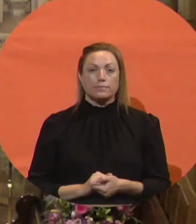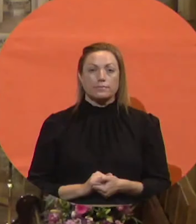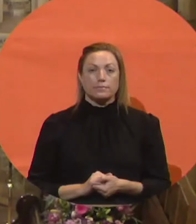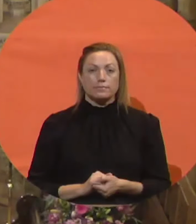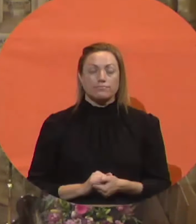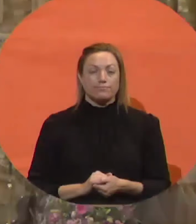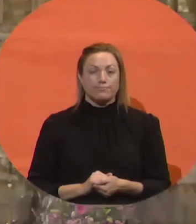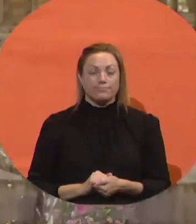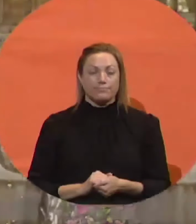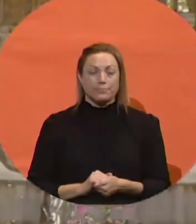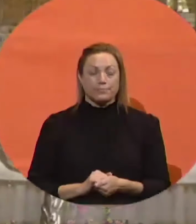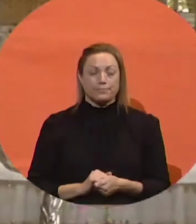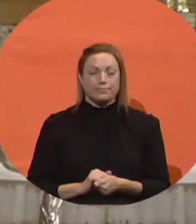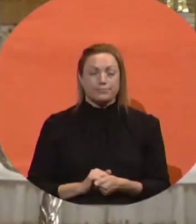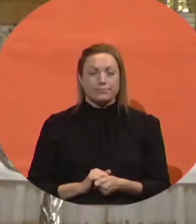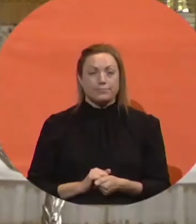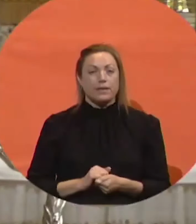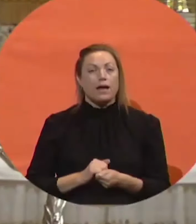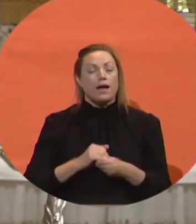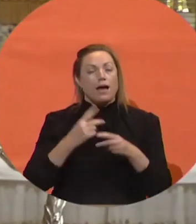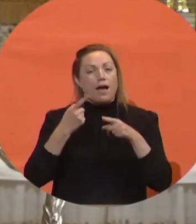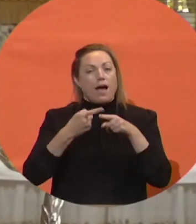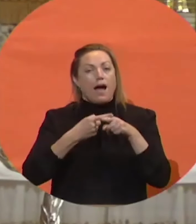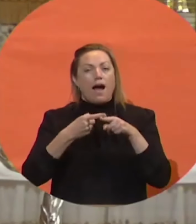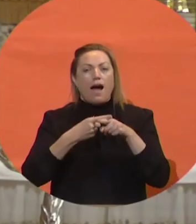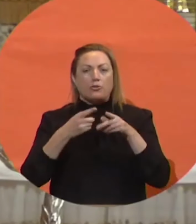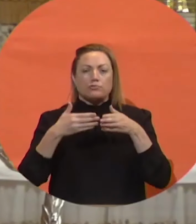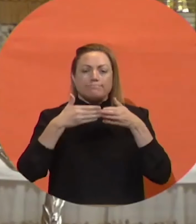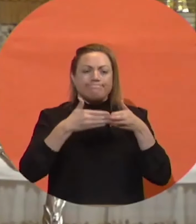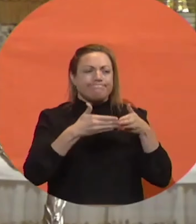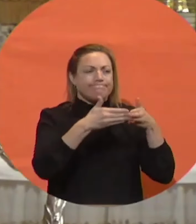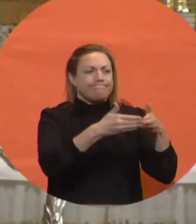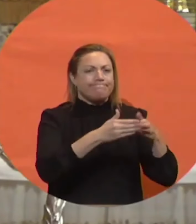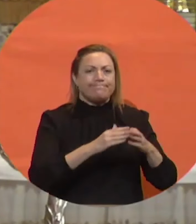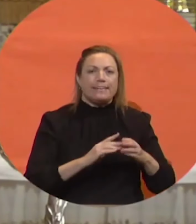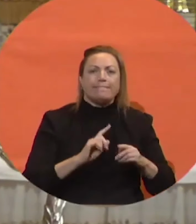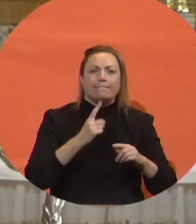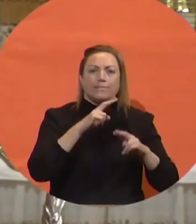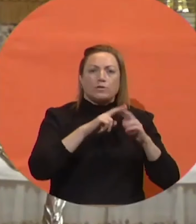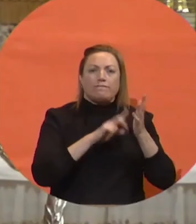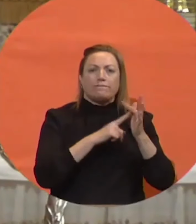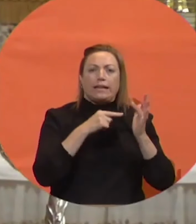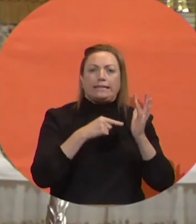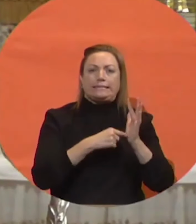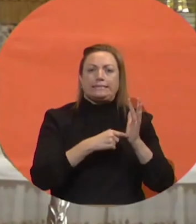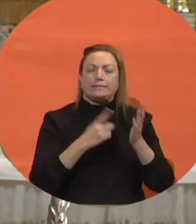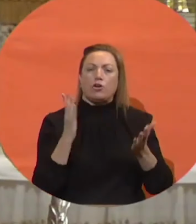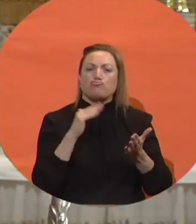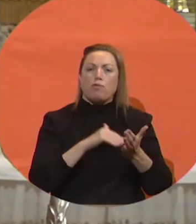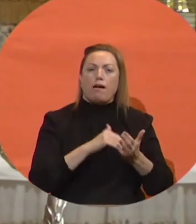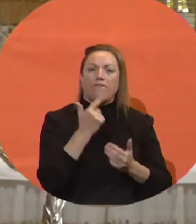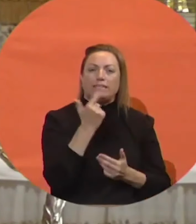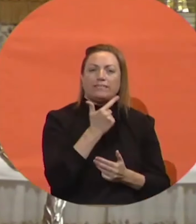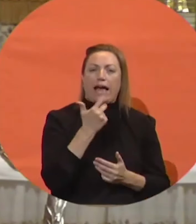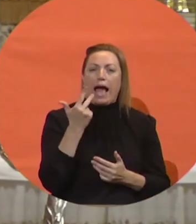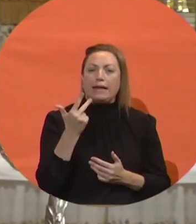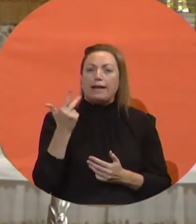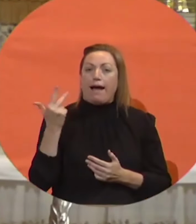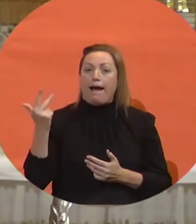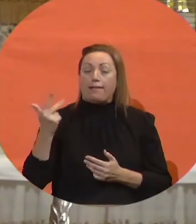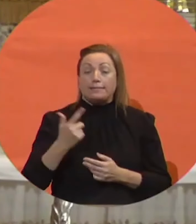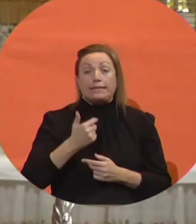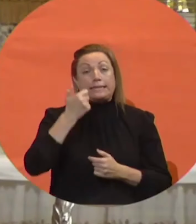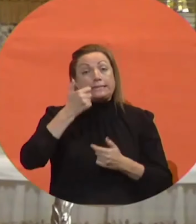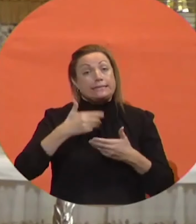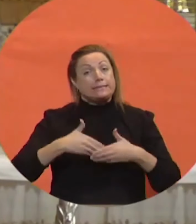Only 6 days after the British fleet arrived in 1788, La Pérouse's